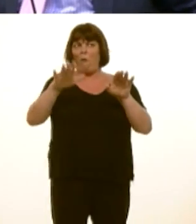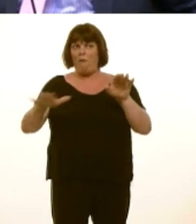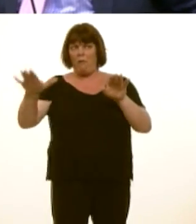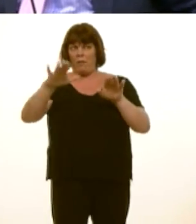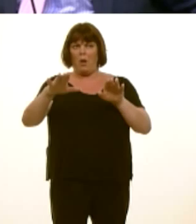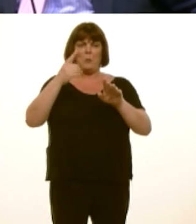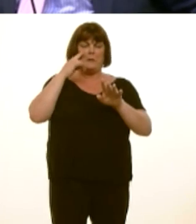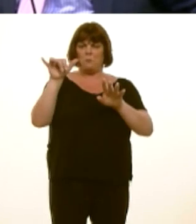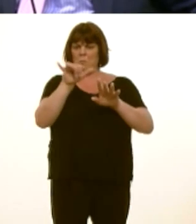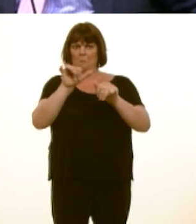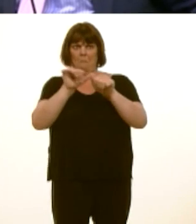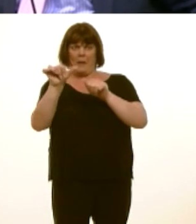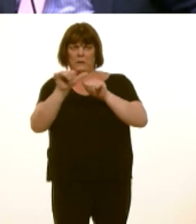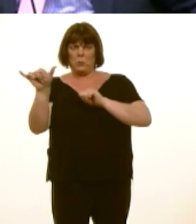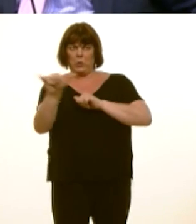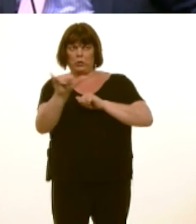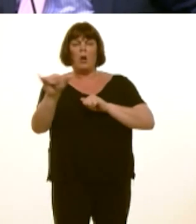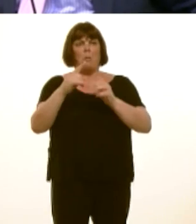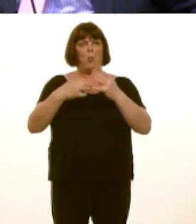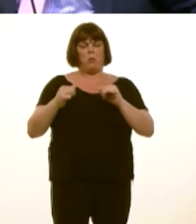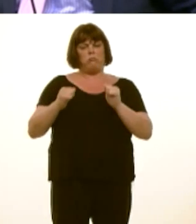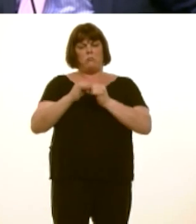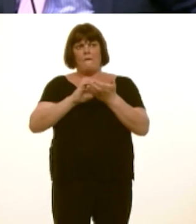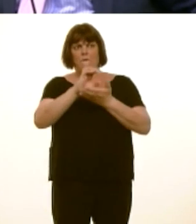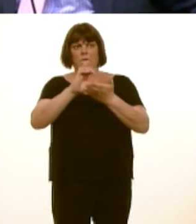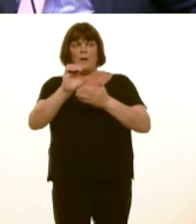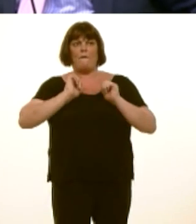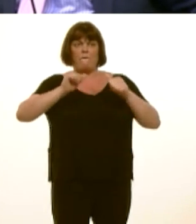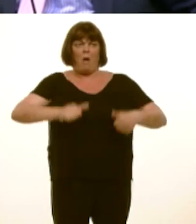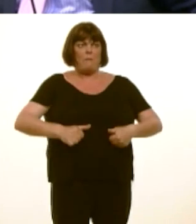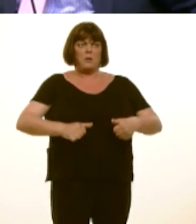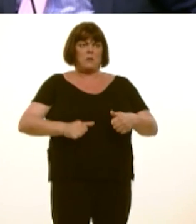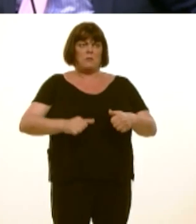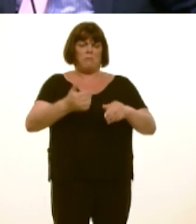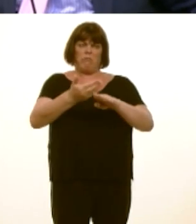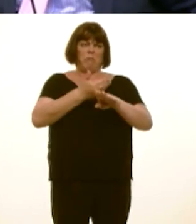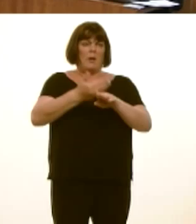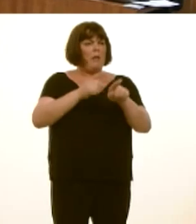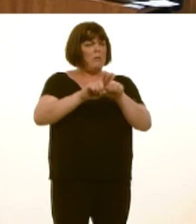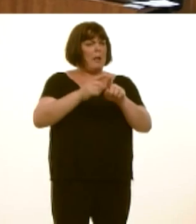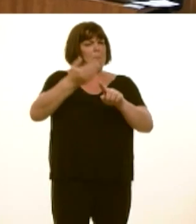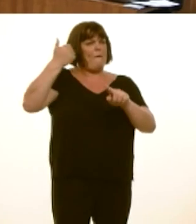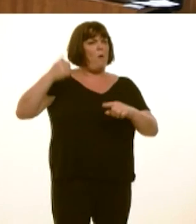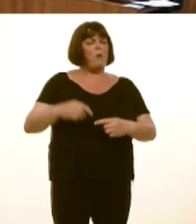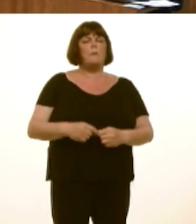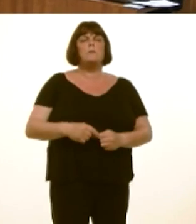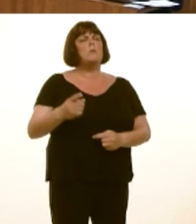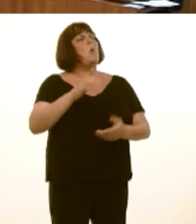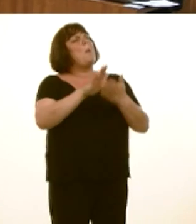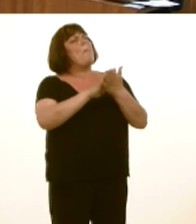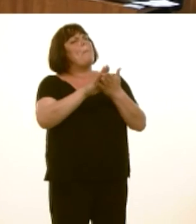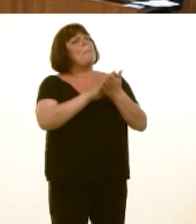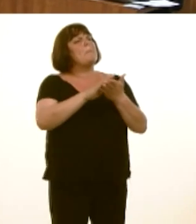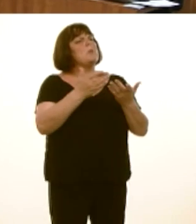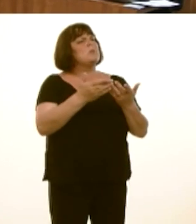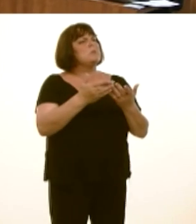confident that we will have a system in place in order to pay farmers in good time, as you always have done in the past. So I deduce from that that you have no